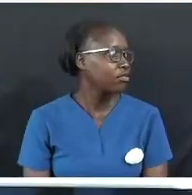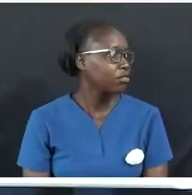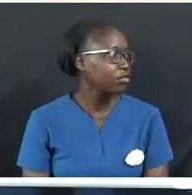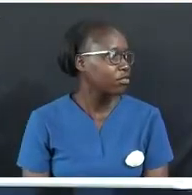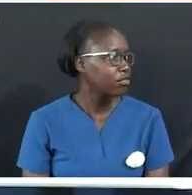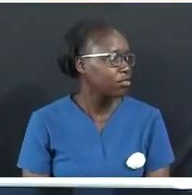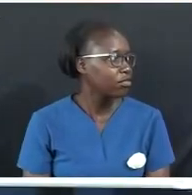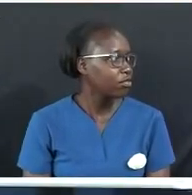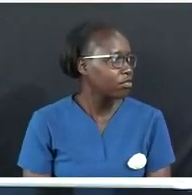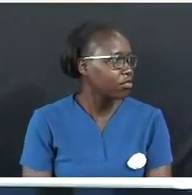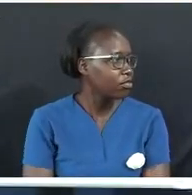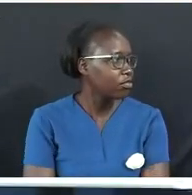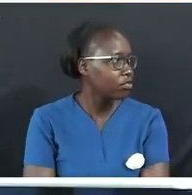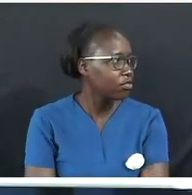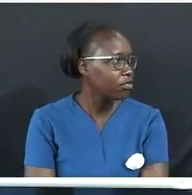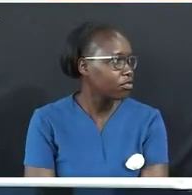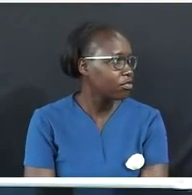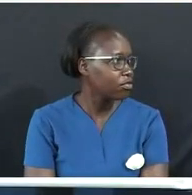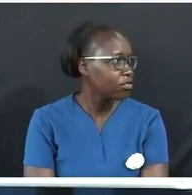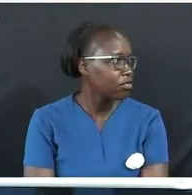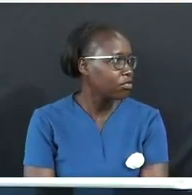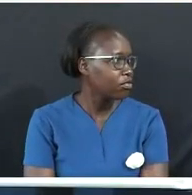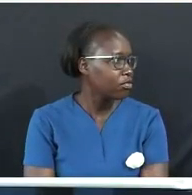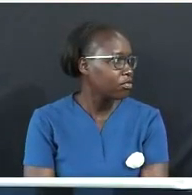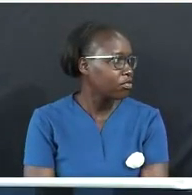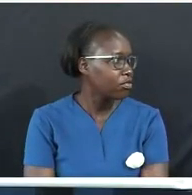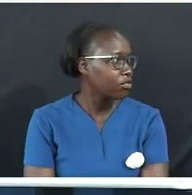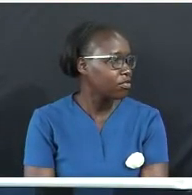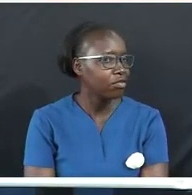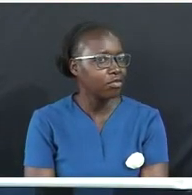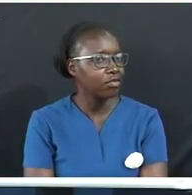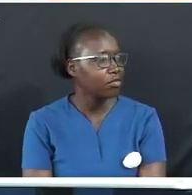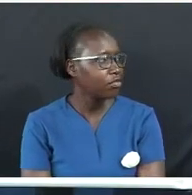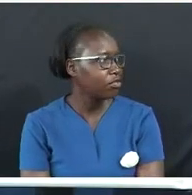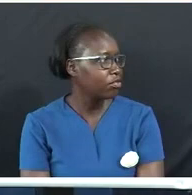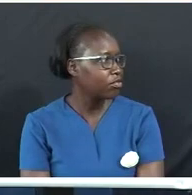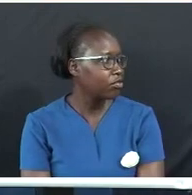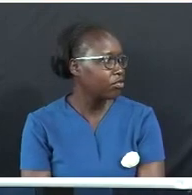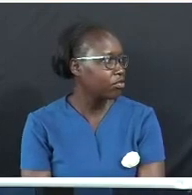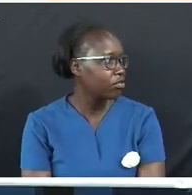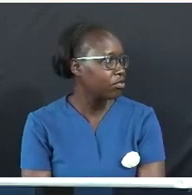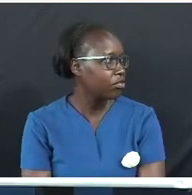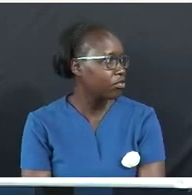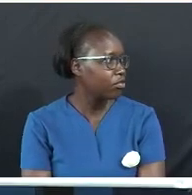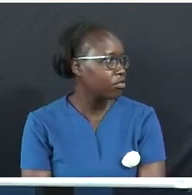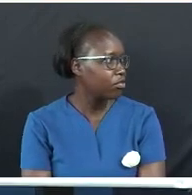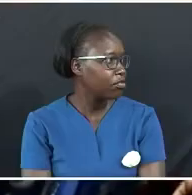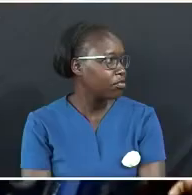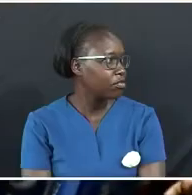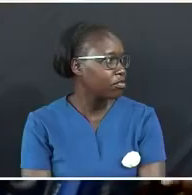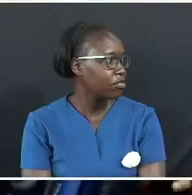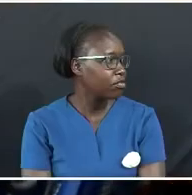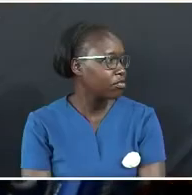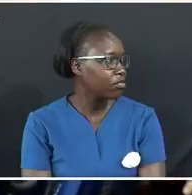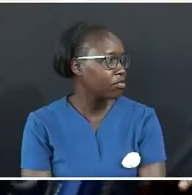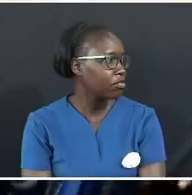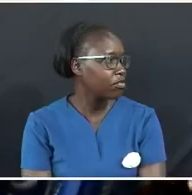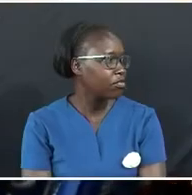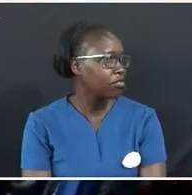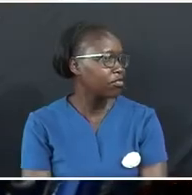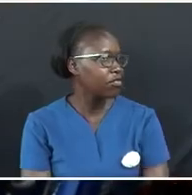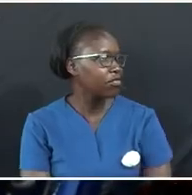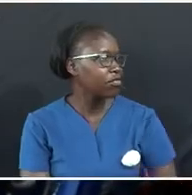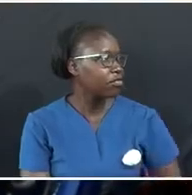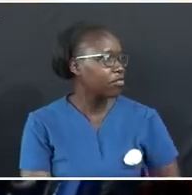There you get it. I don't know whether you come from there or somebody taught you. It's also in your place. It is also in Luo Josaga. Yes, and that Luo in Luo they